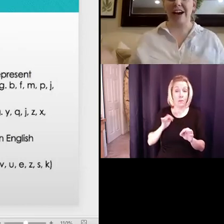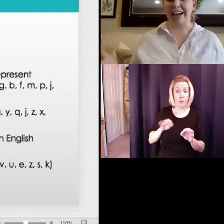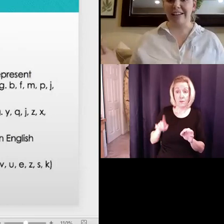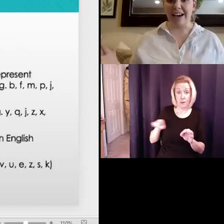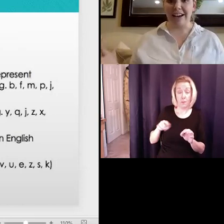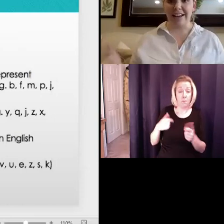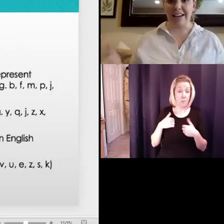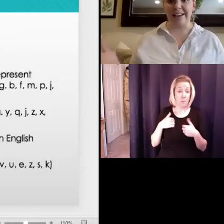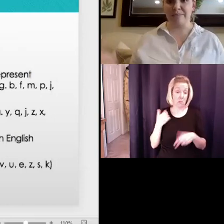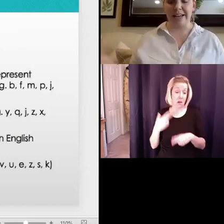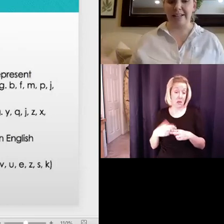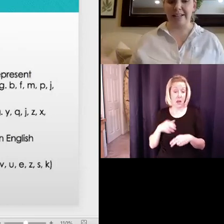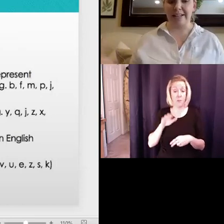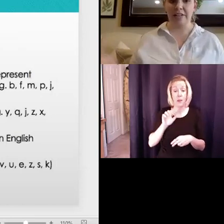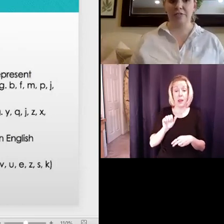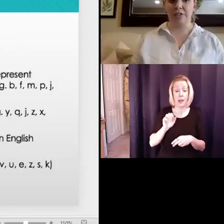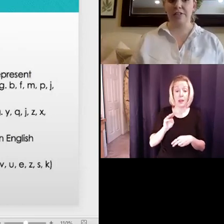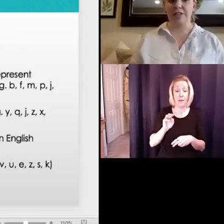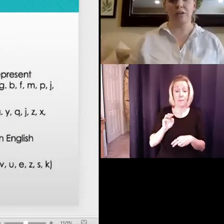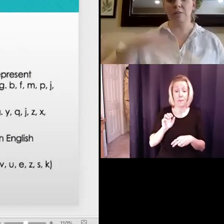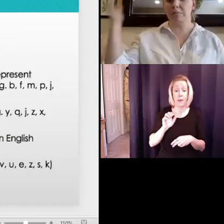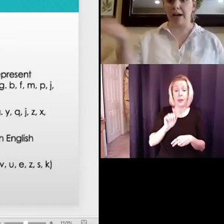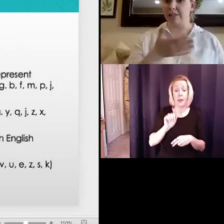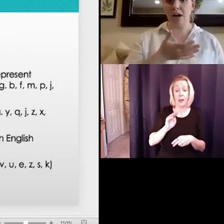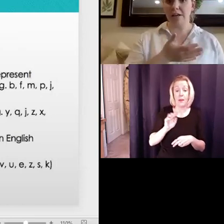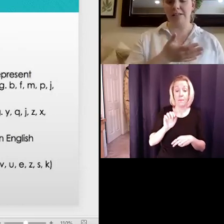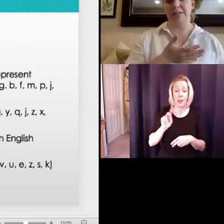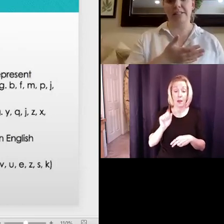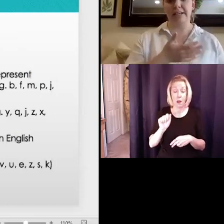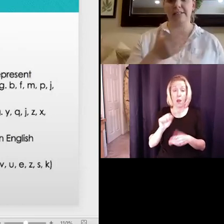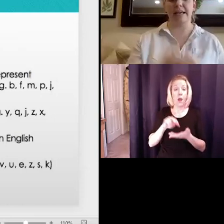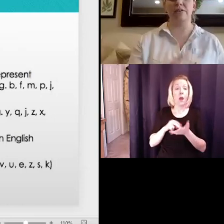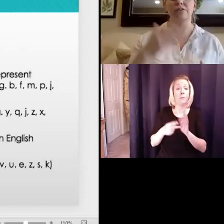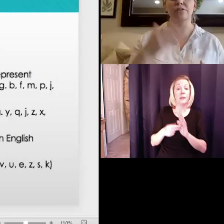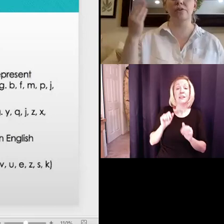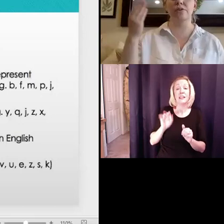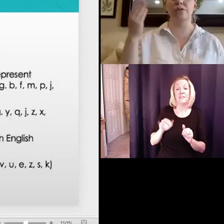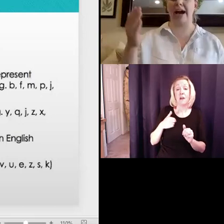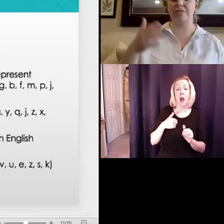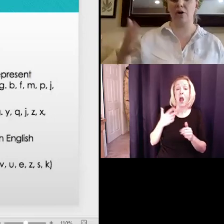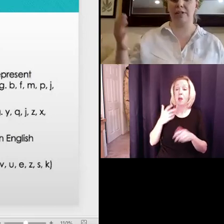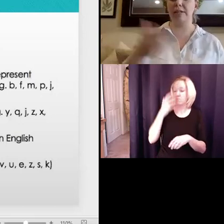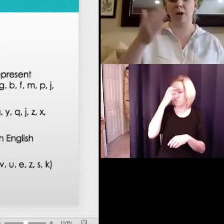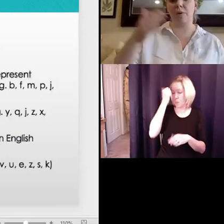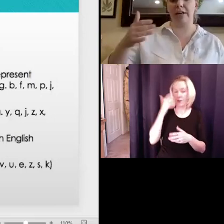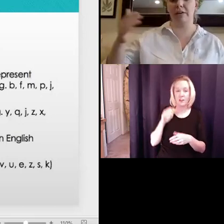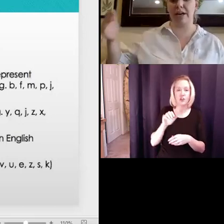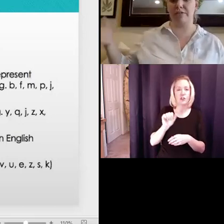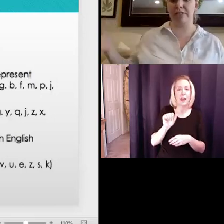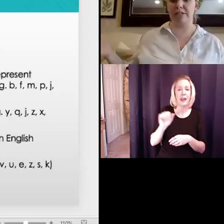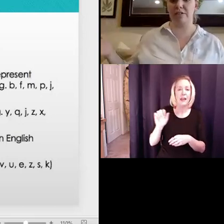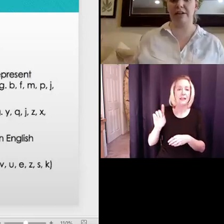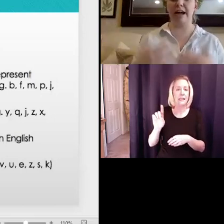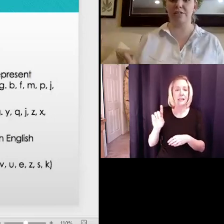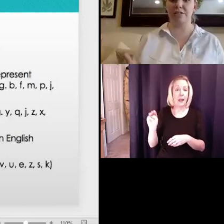If I got A, M, N, and D on the first cycle, I toss them in the second cycle. So you don't have to keep going with